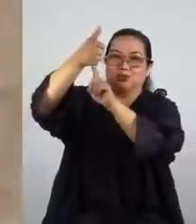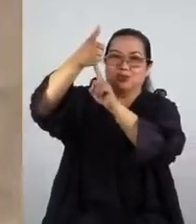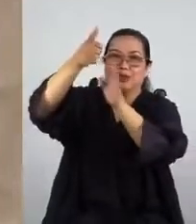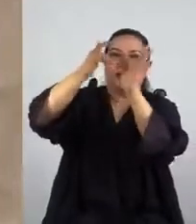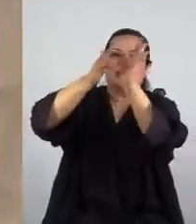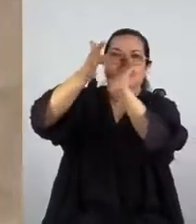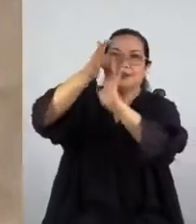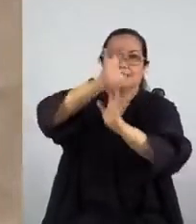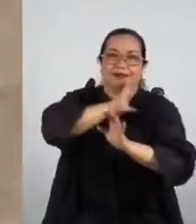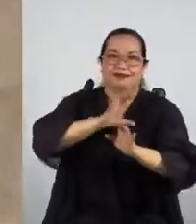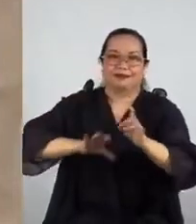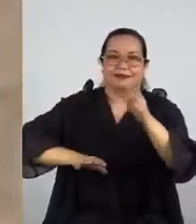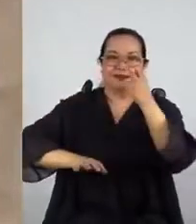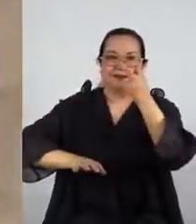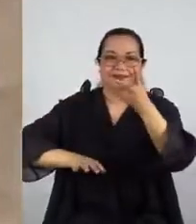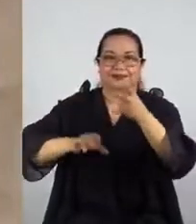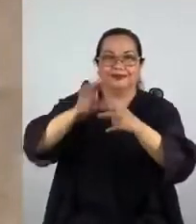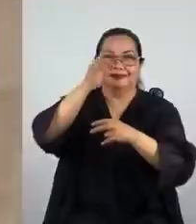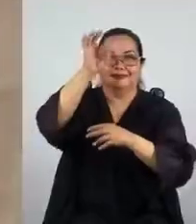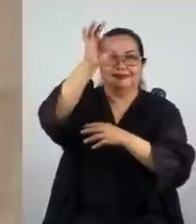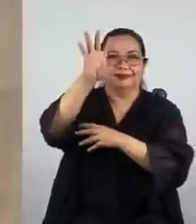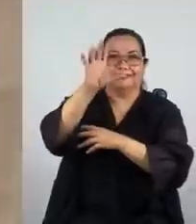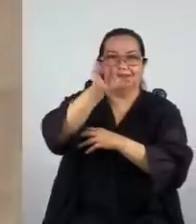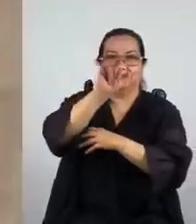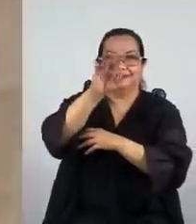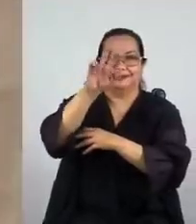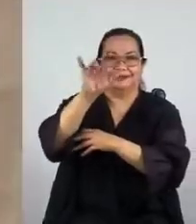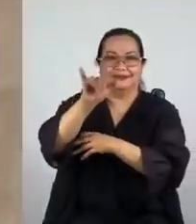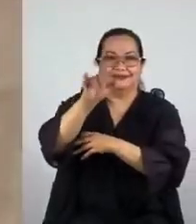of Christ. You have heard Pastor Larry preach